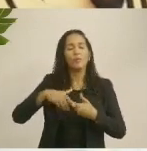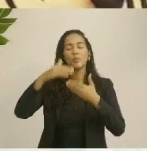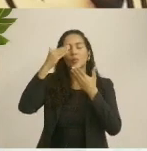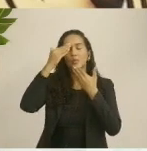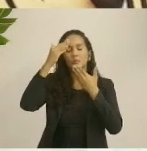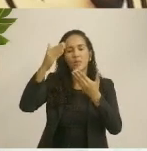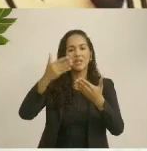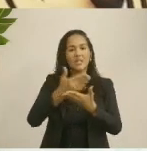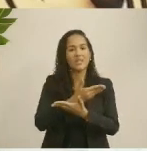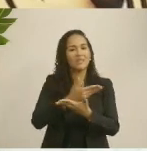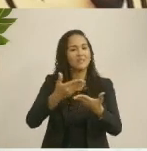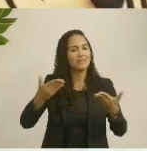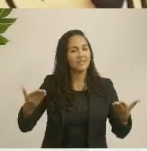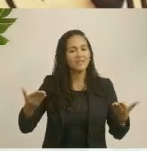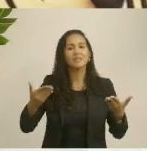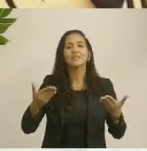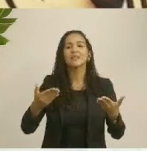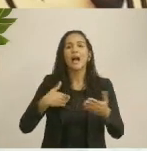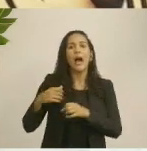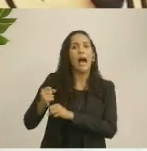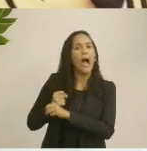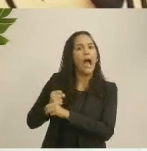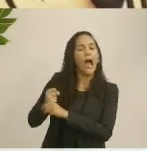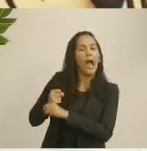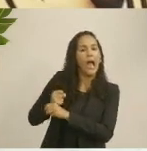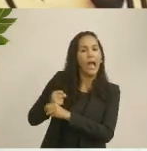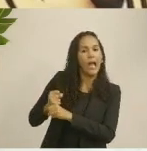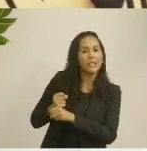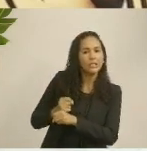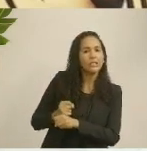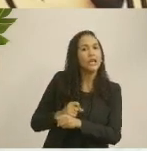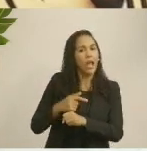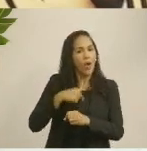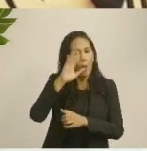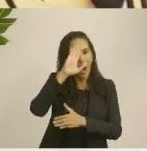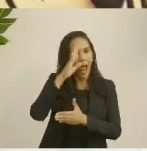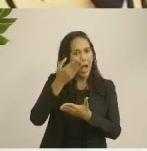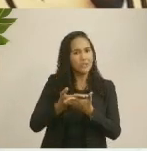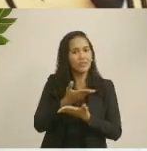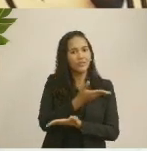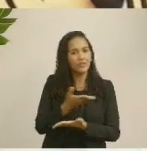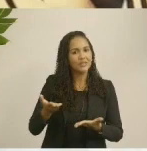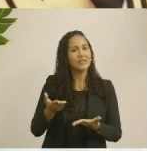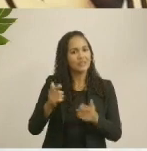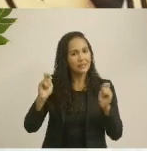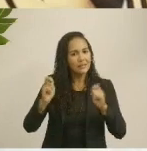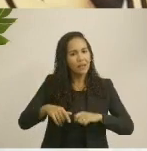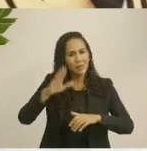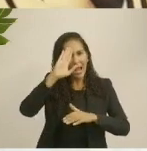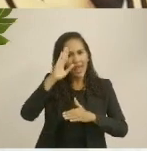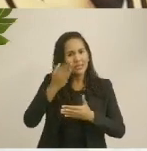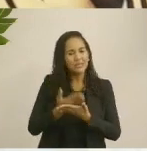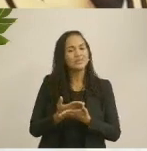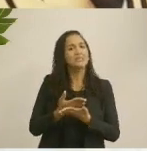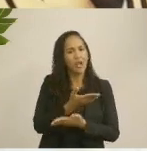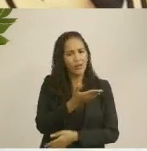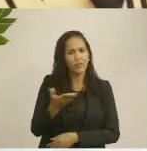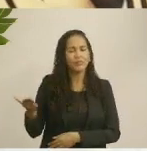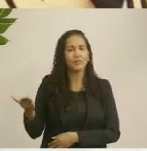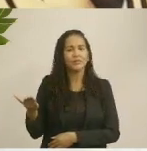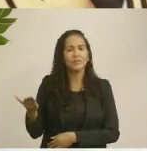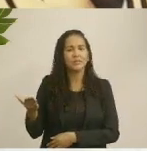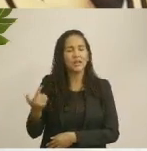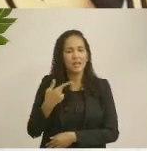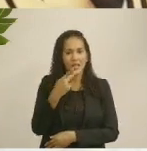many decades. And we count on you and know that we can count on you for your leadership in the critical, crucial